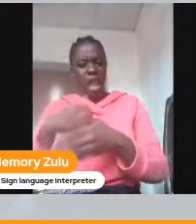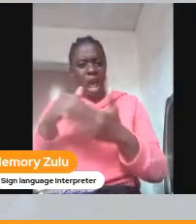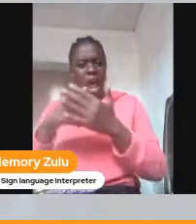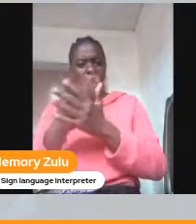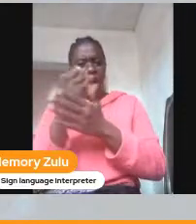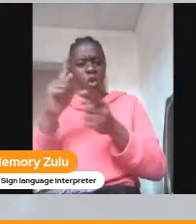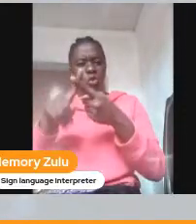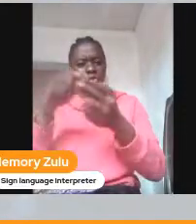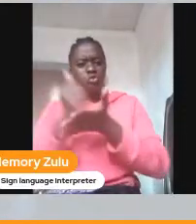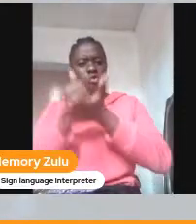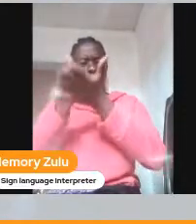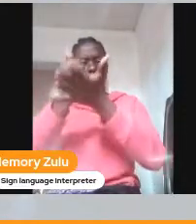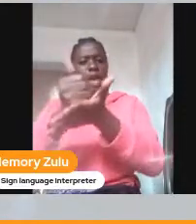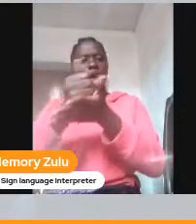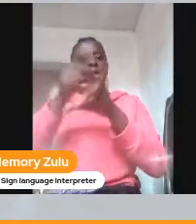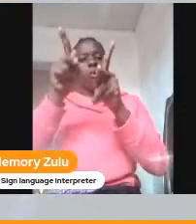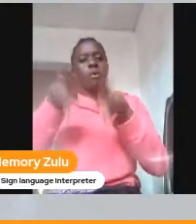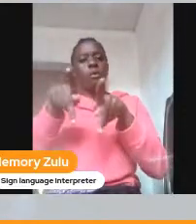infections?